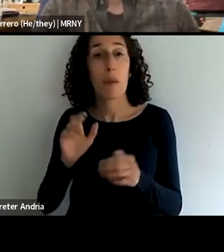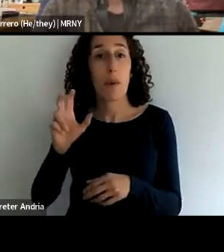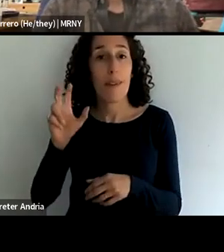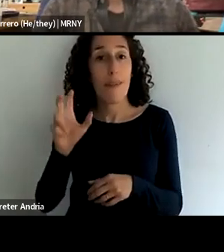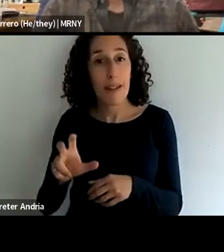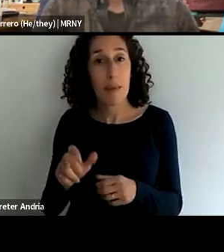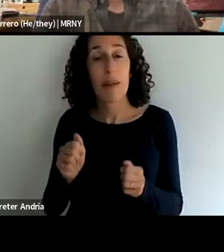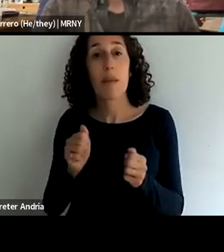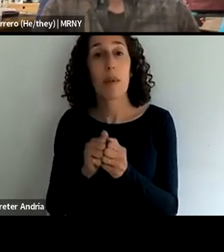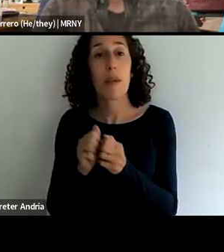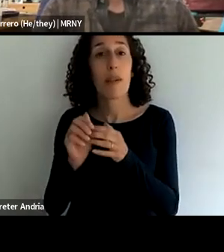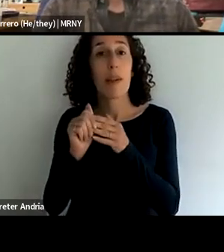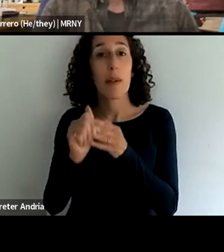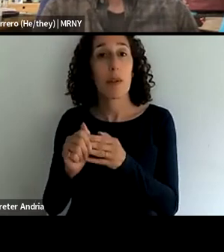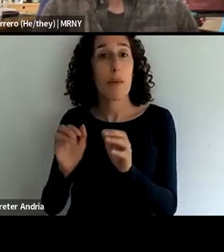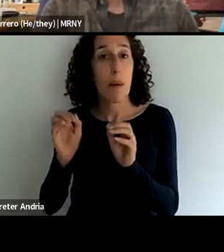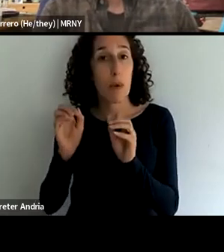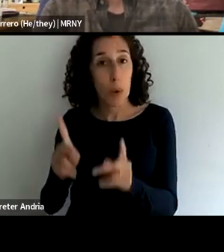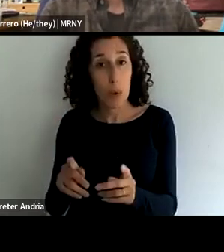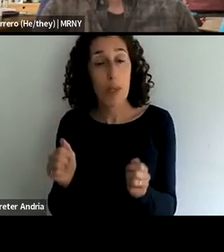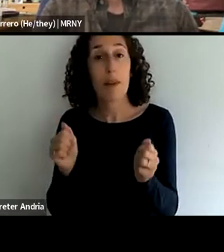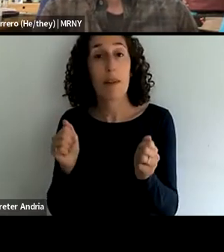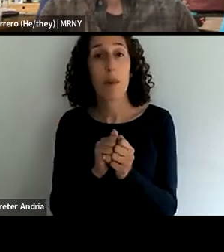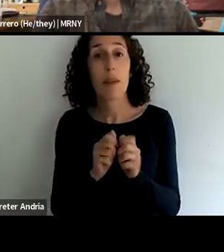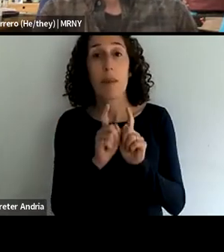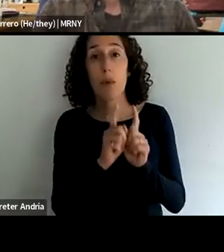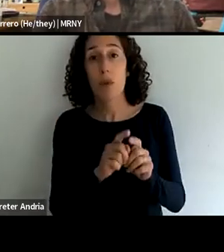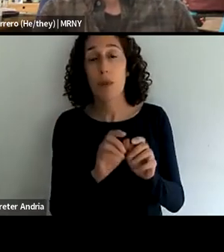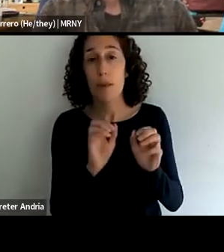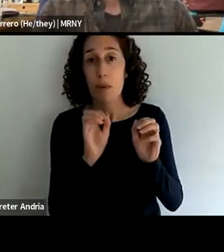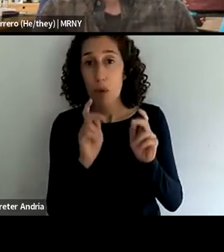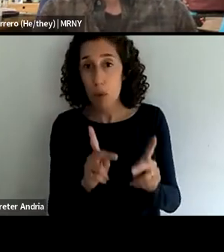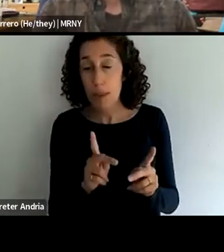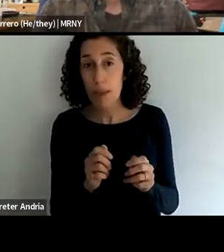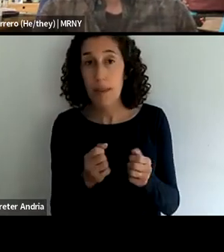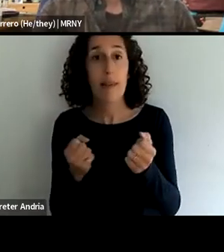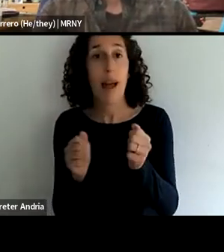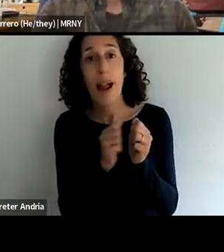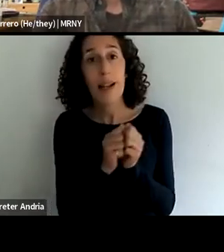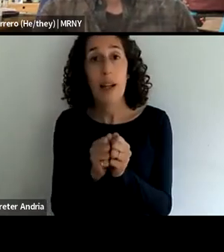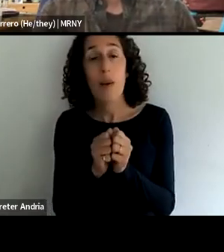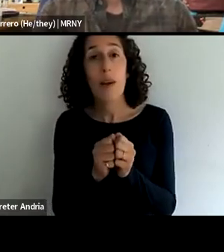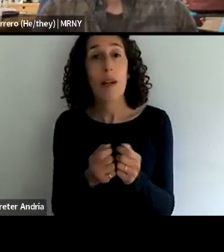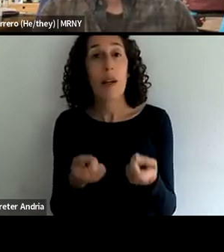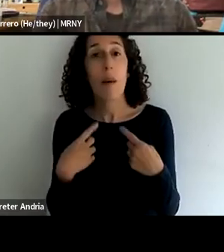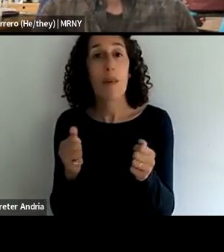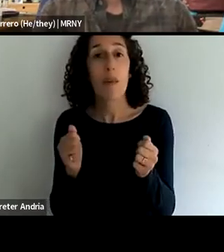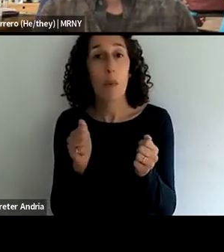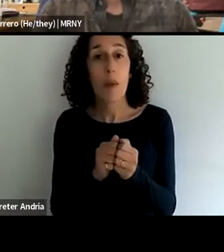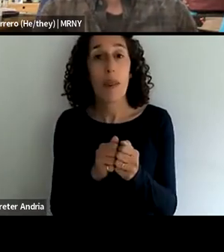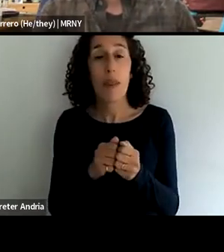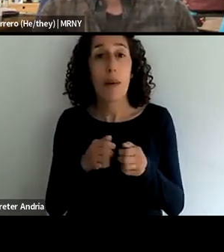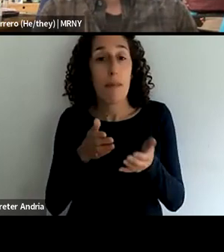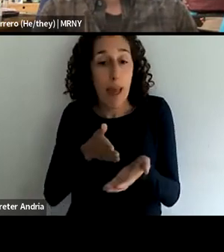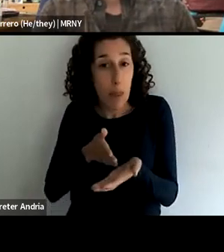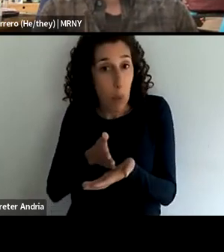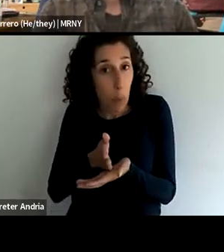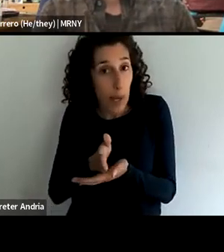leadership opportunities. It comes with mentorship opportunities. It comes with pathways to